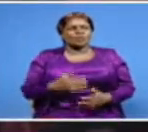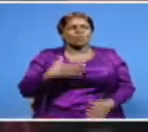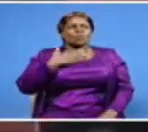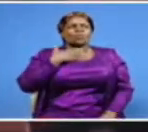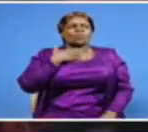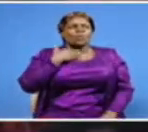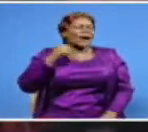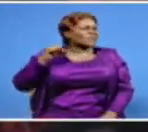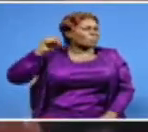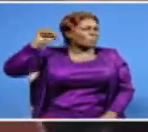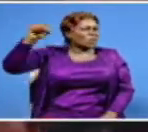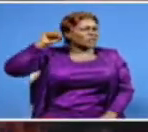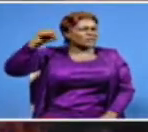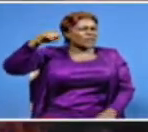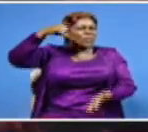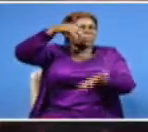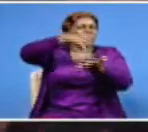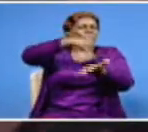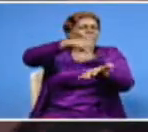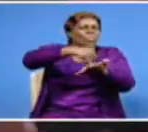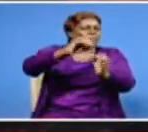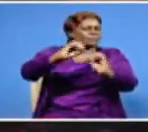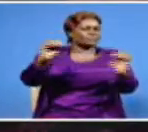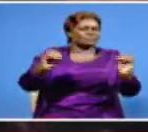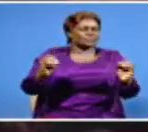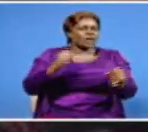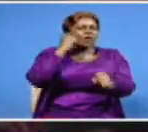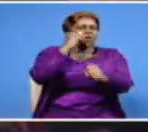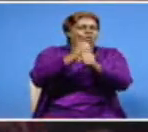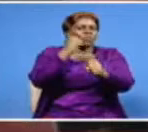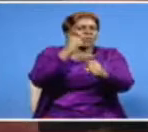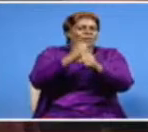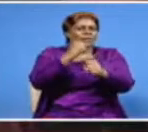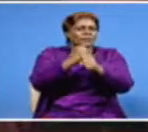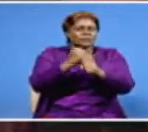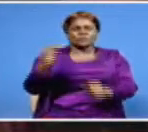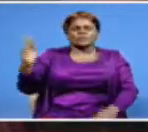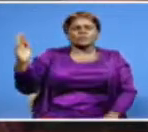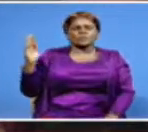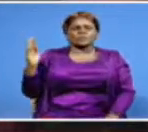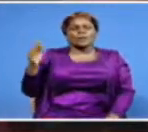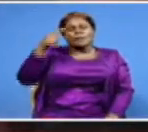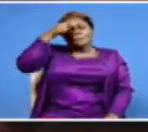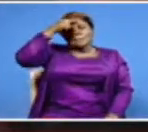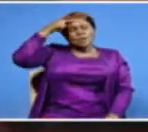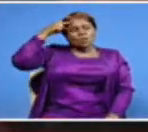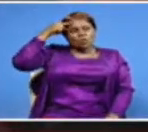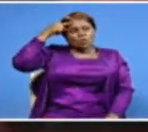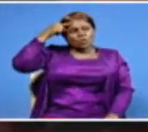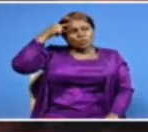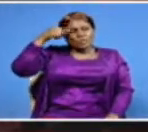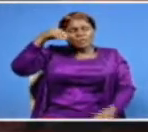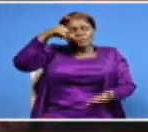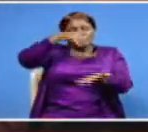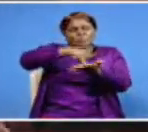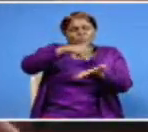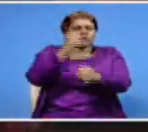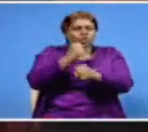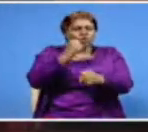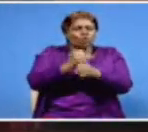hatutaki wanasiasa kuingilia operation sakiusalama, kwa sababu tukiingiza siasa